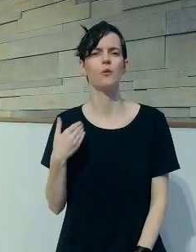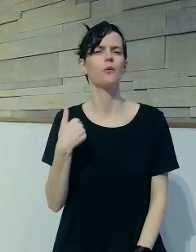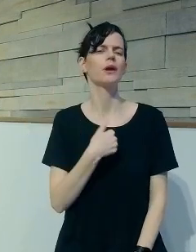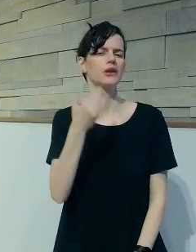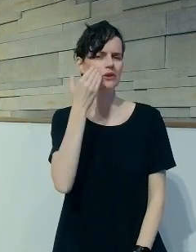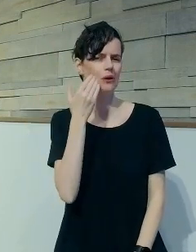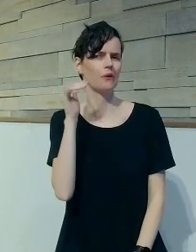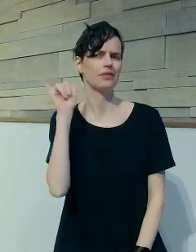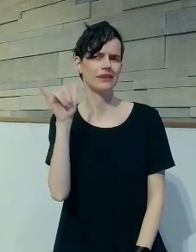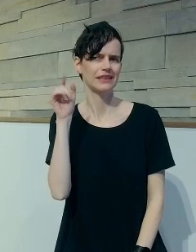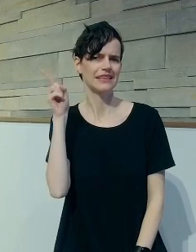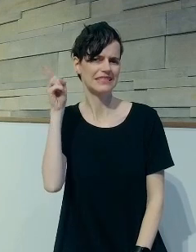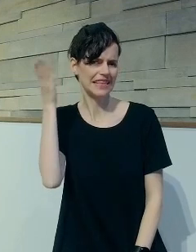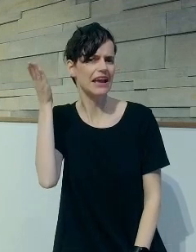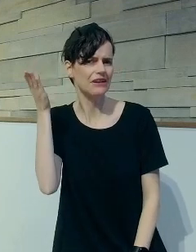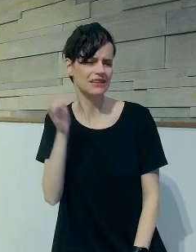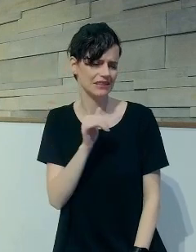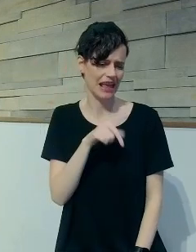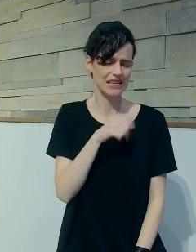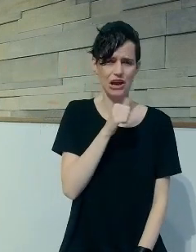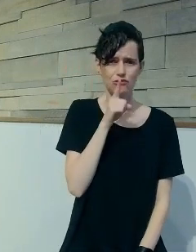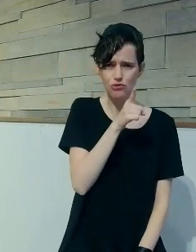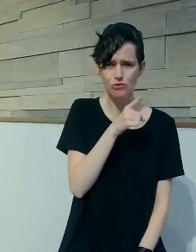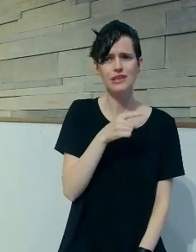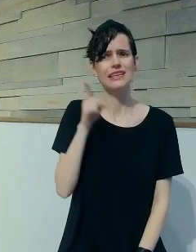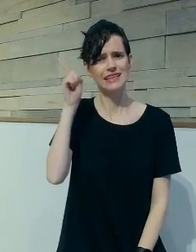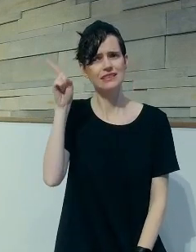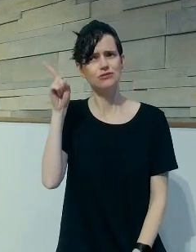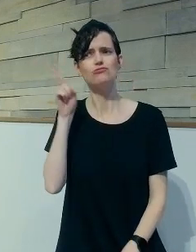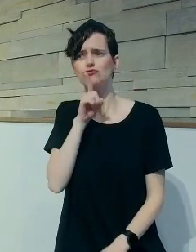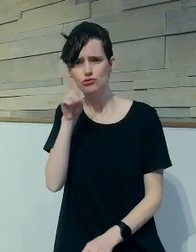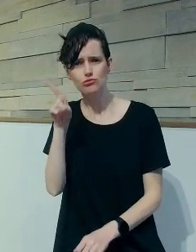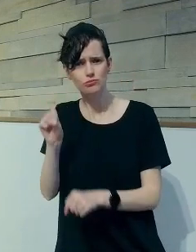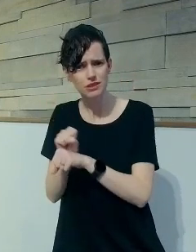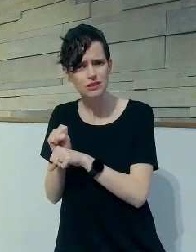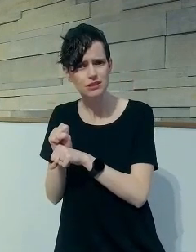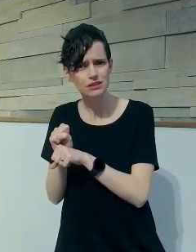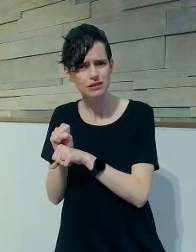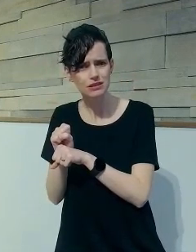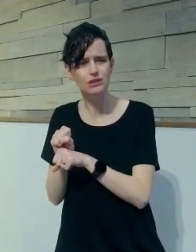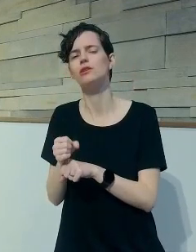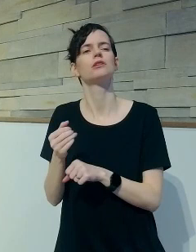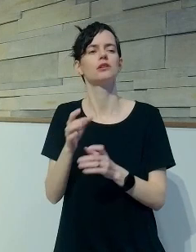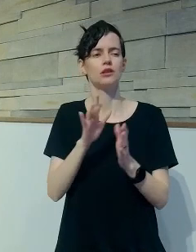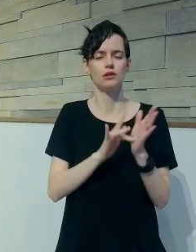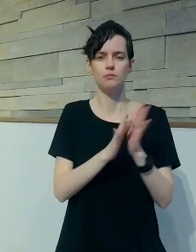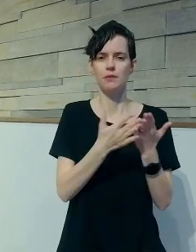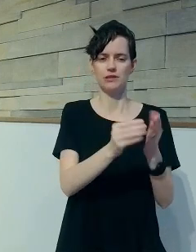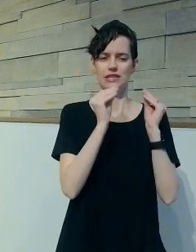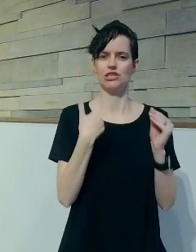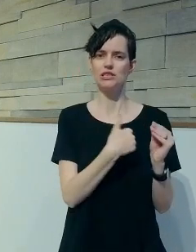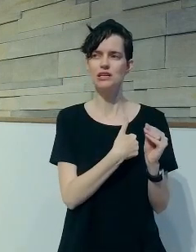true. We know that that's not reality. That's not what Scripture teaches